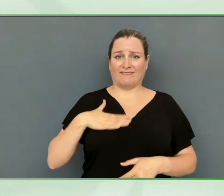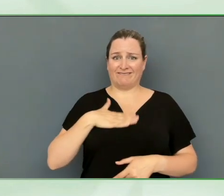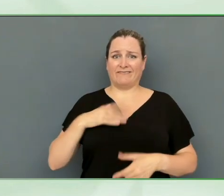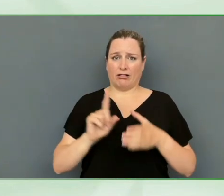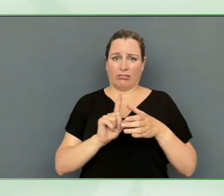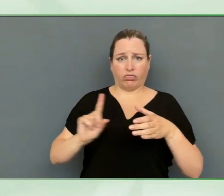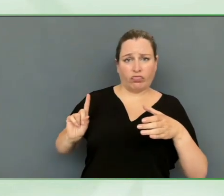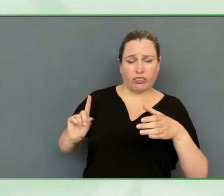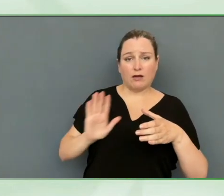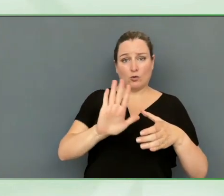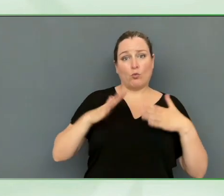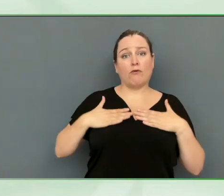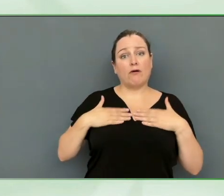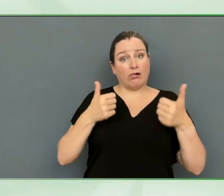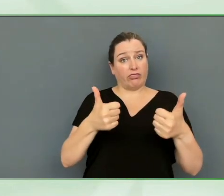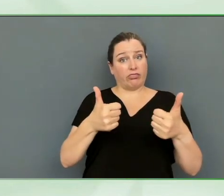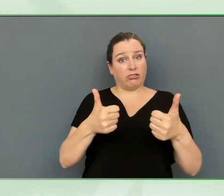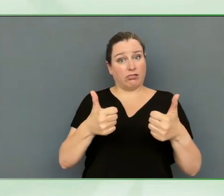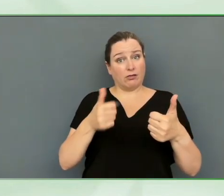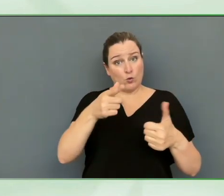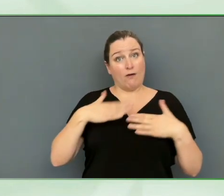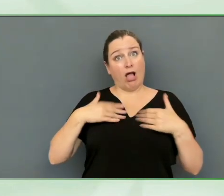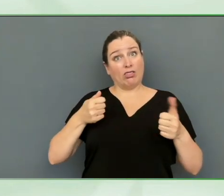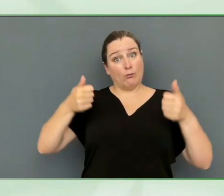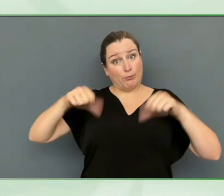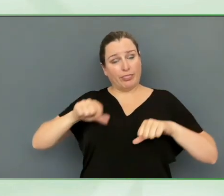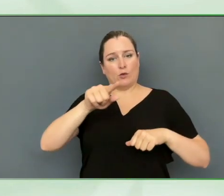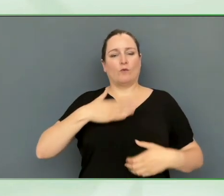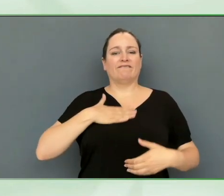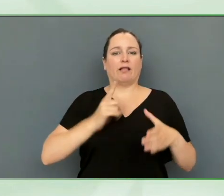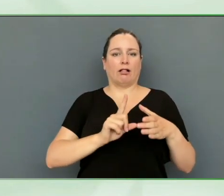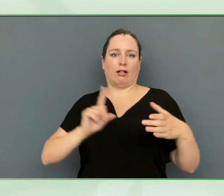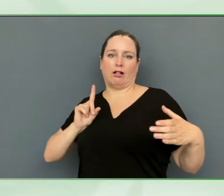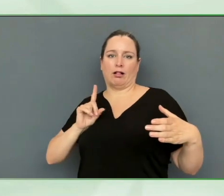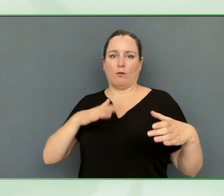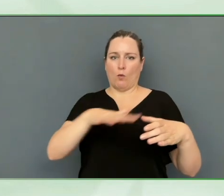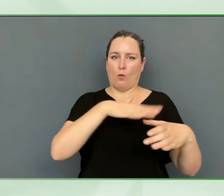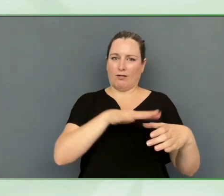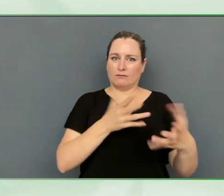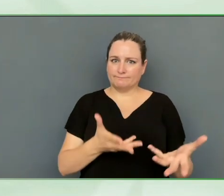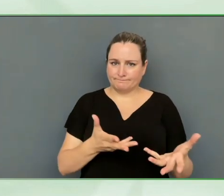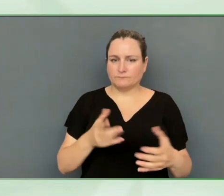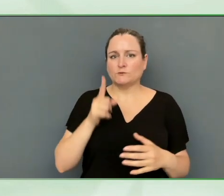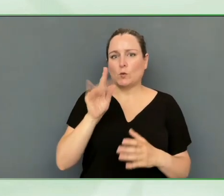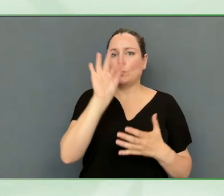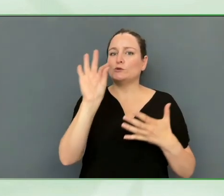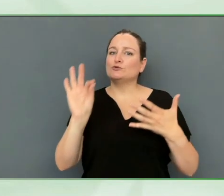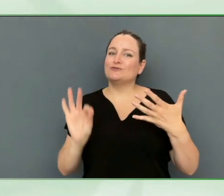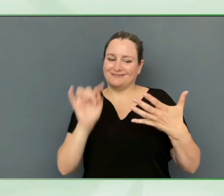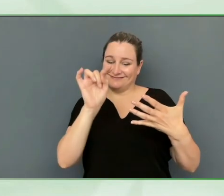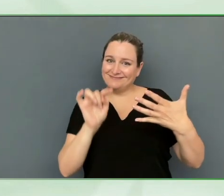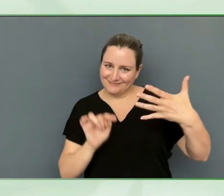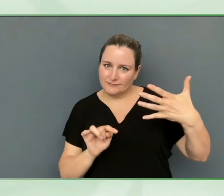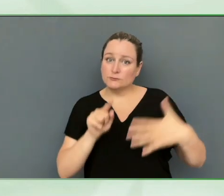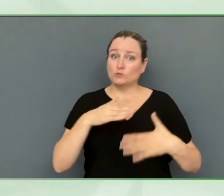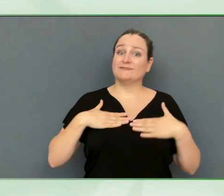or lack of it, or because you have some form of a disability? And like all problems you don't ask about or don't look